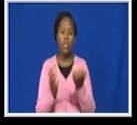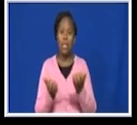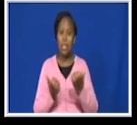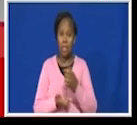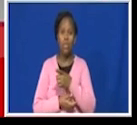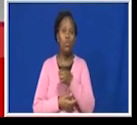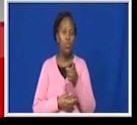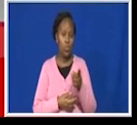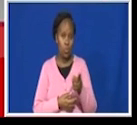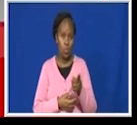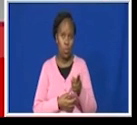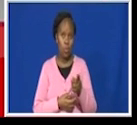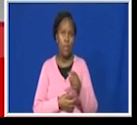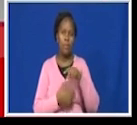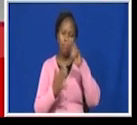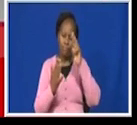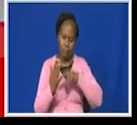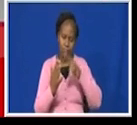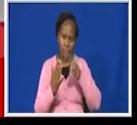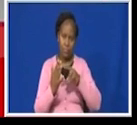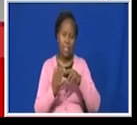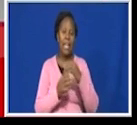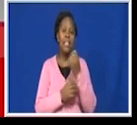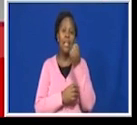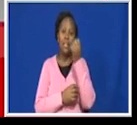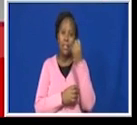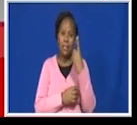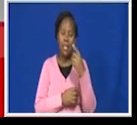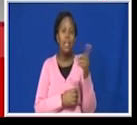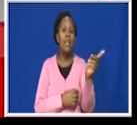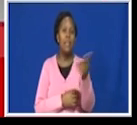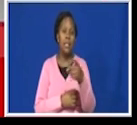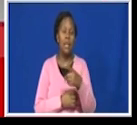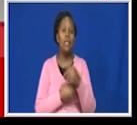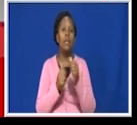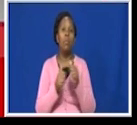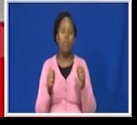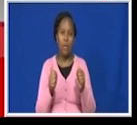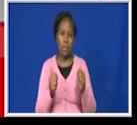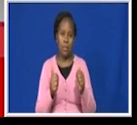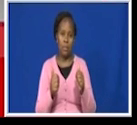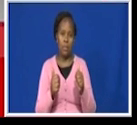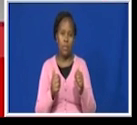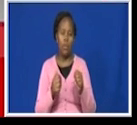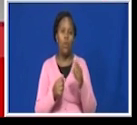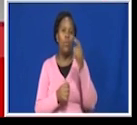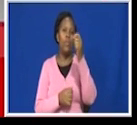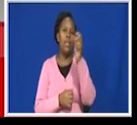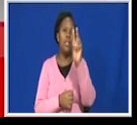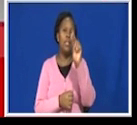requires that you read and interpret the diagram correctly of the transverse wave.